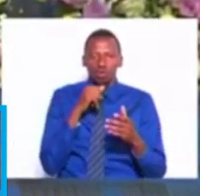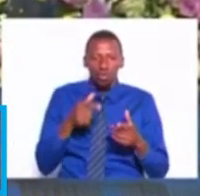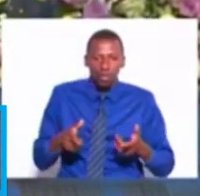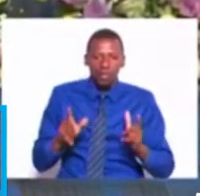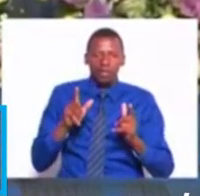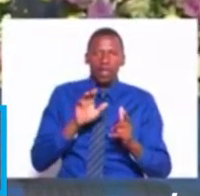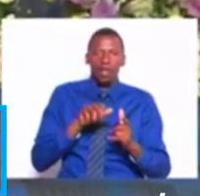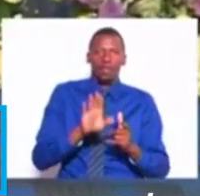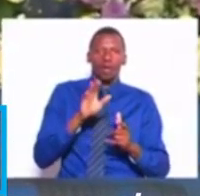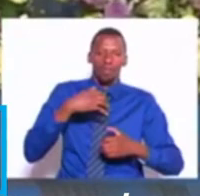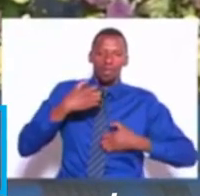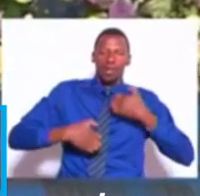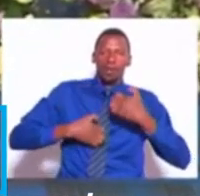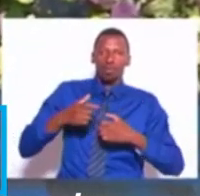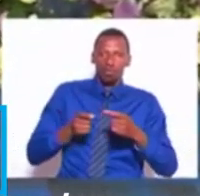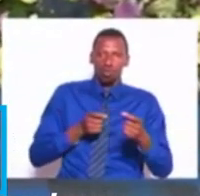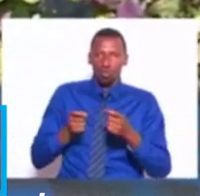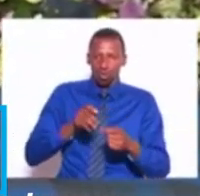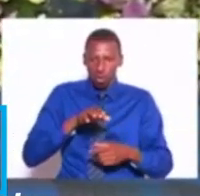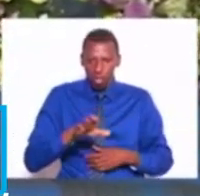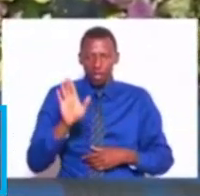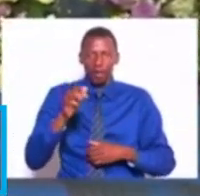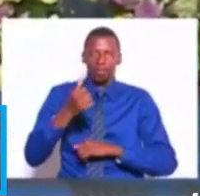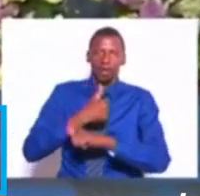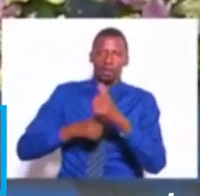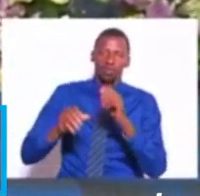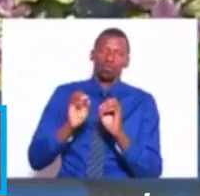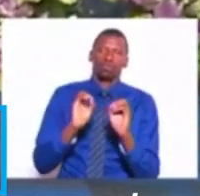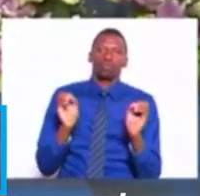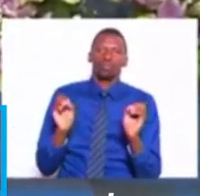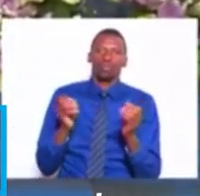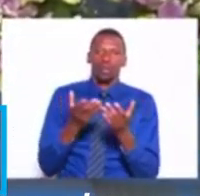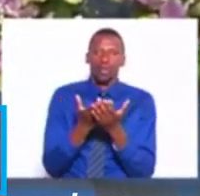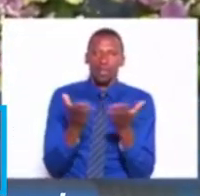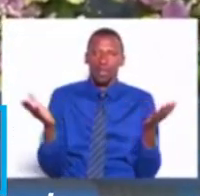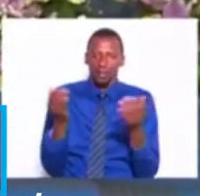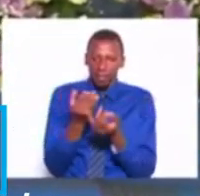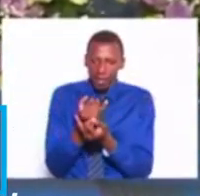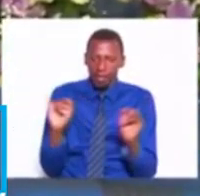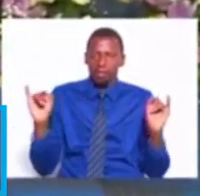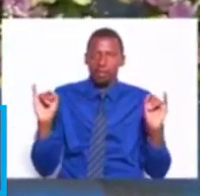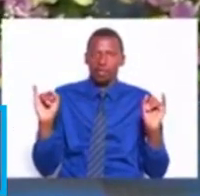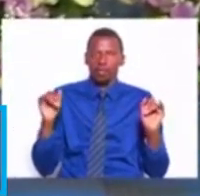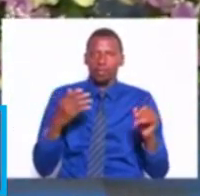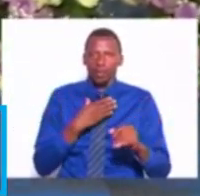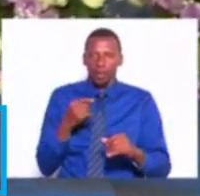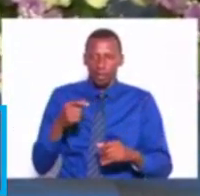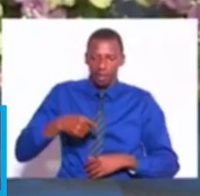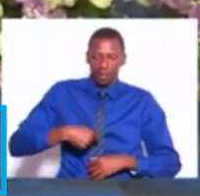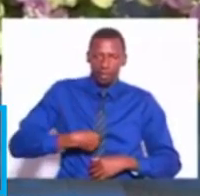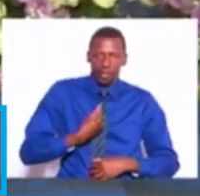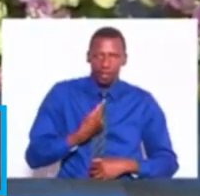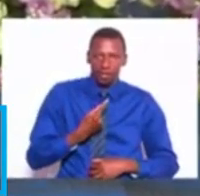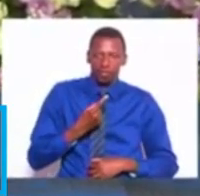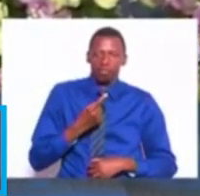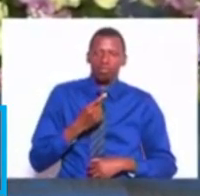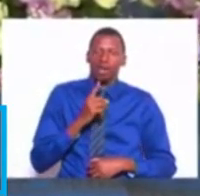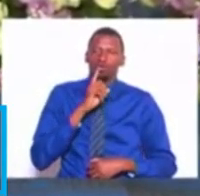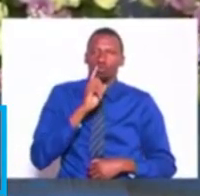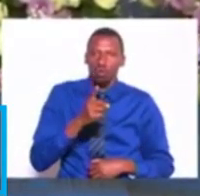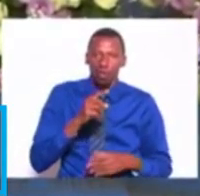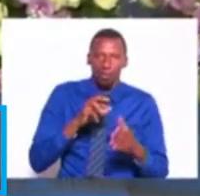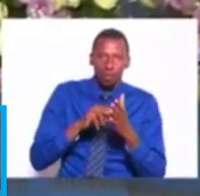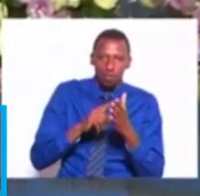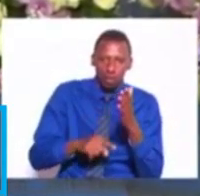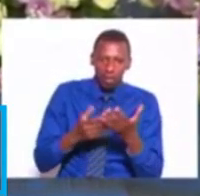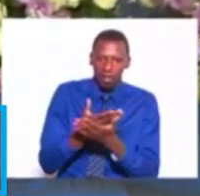instant emotions rule their actions. They are independent and self-assured, which means they